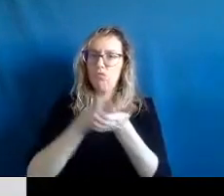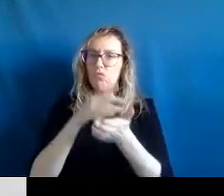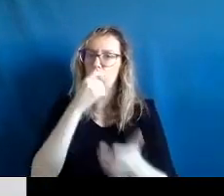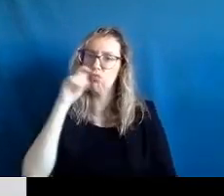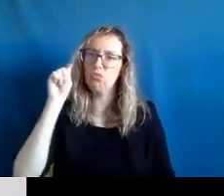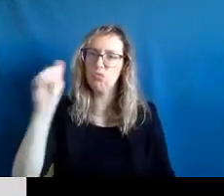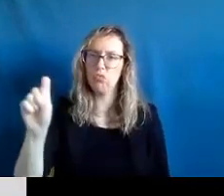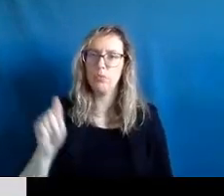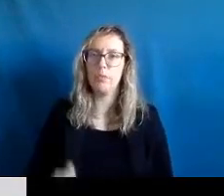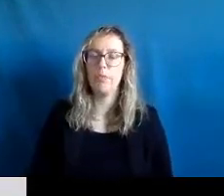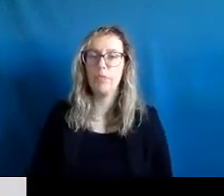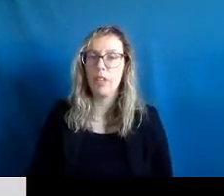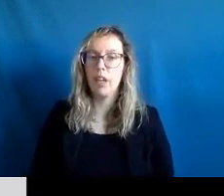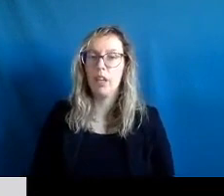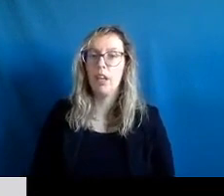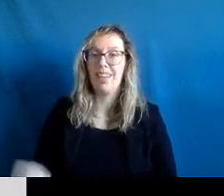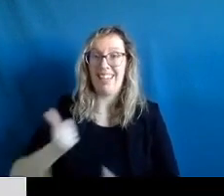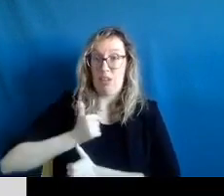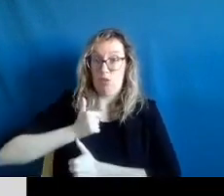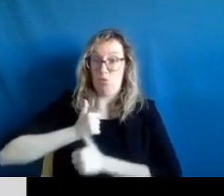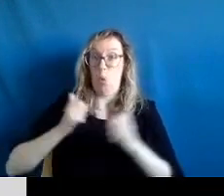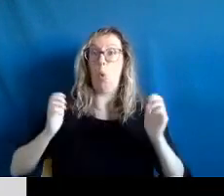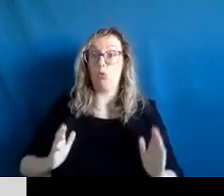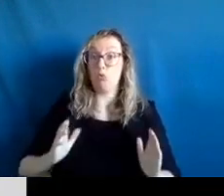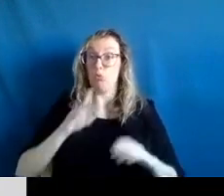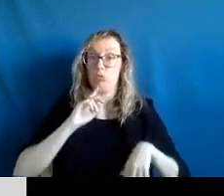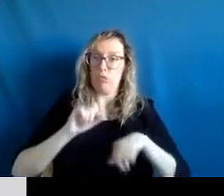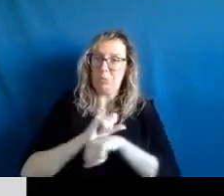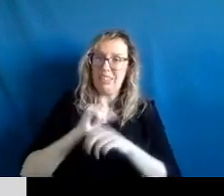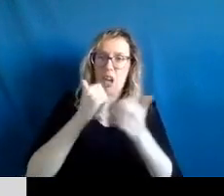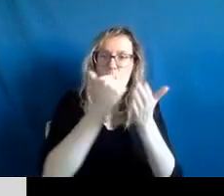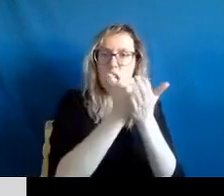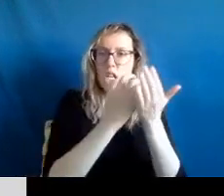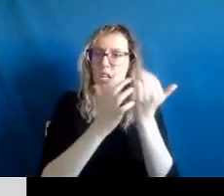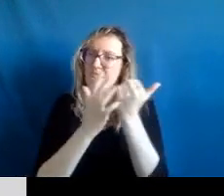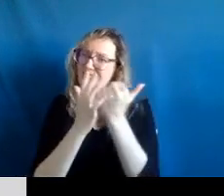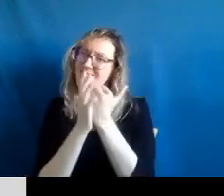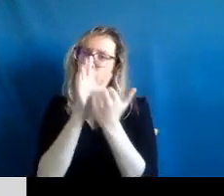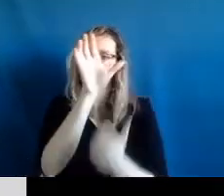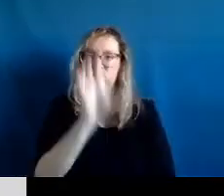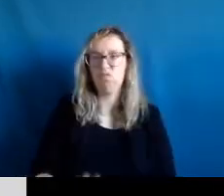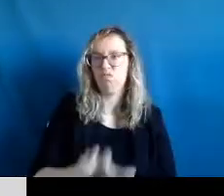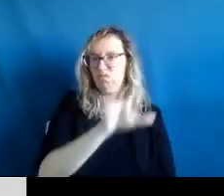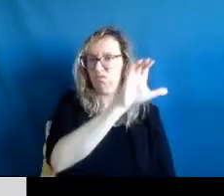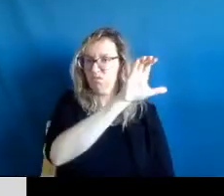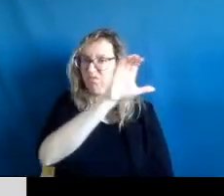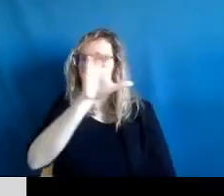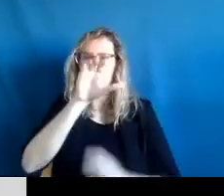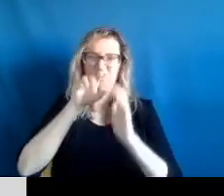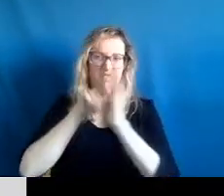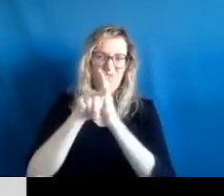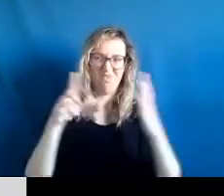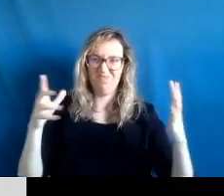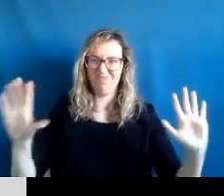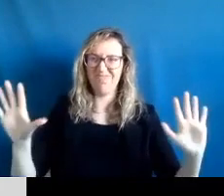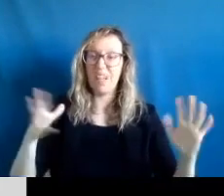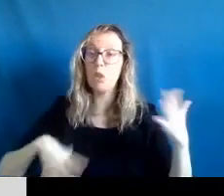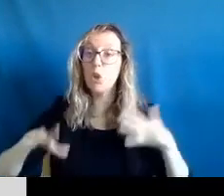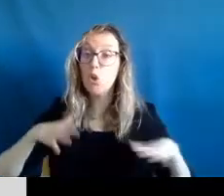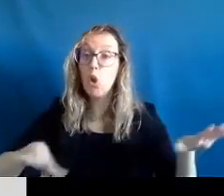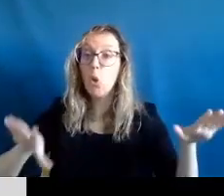When the soldiers crucified Jesus, they took his clothes and his sandals and divided them into four shares, one for each